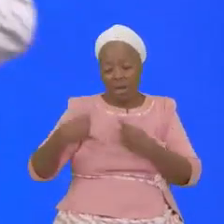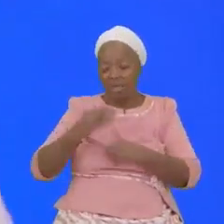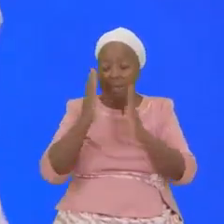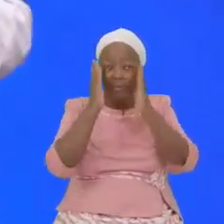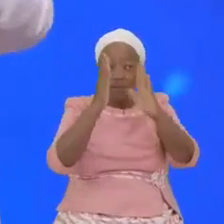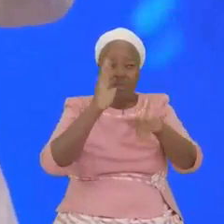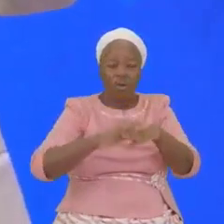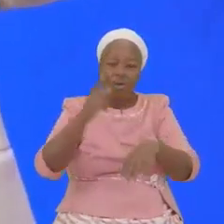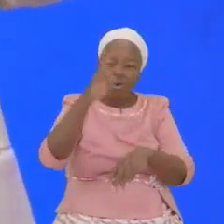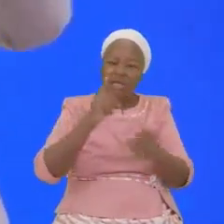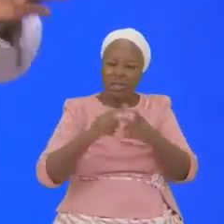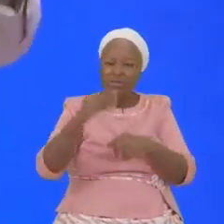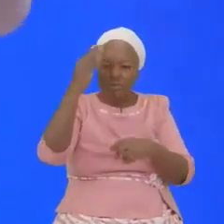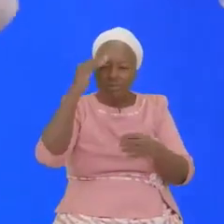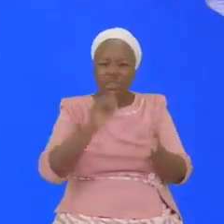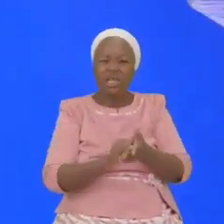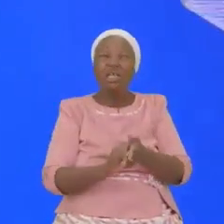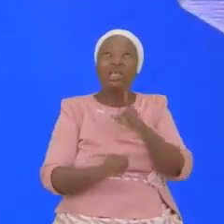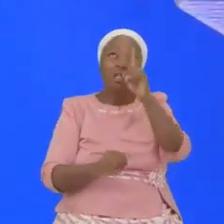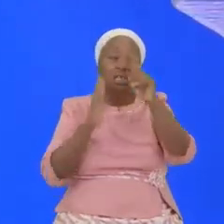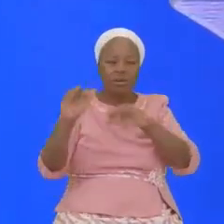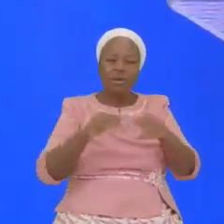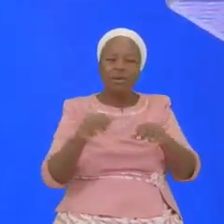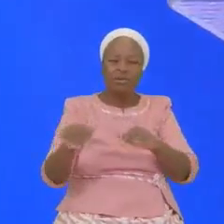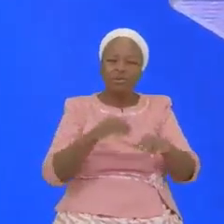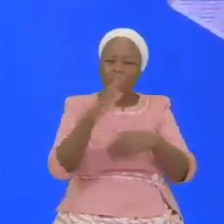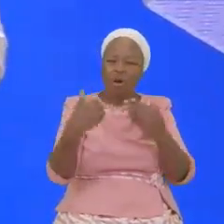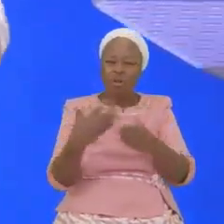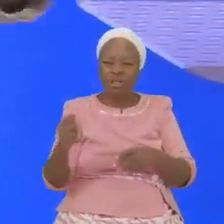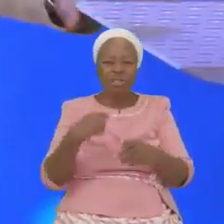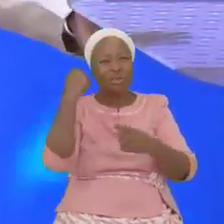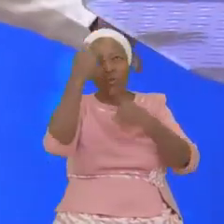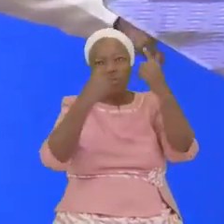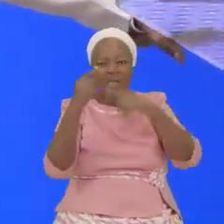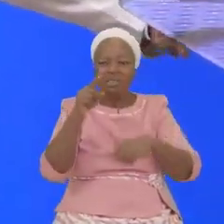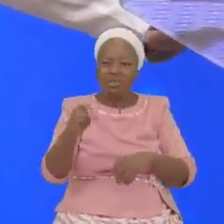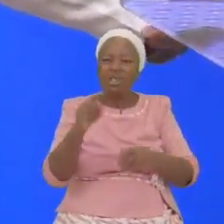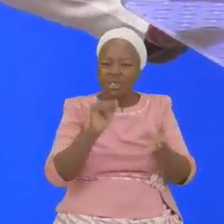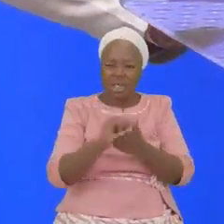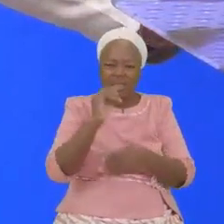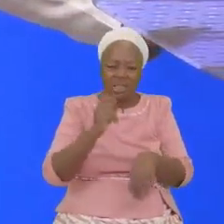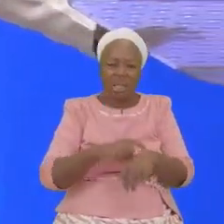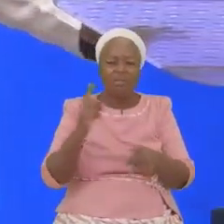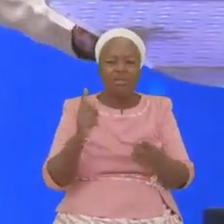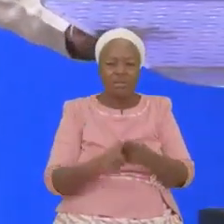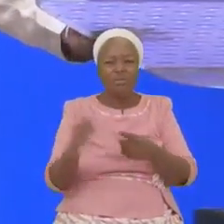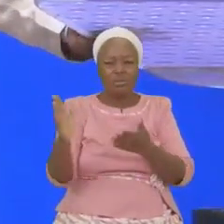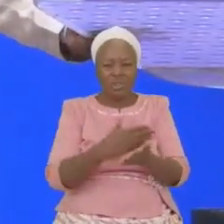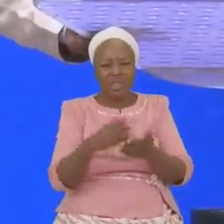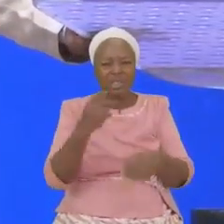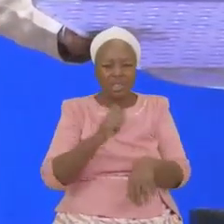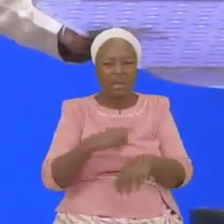and if you know he will perform all things concerning you, that's the time to sing. The time of